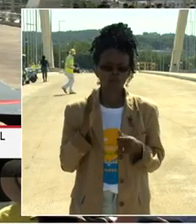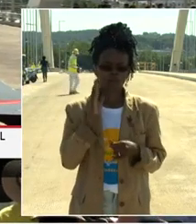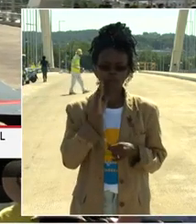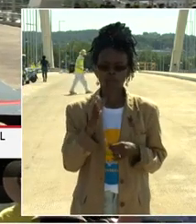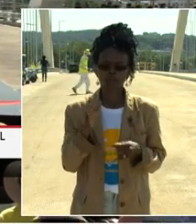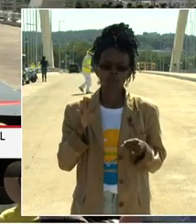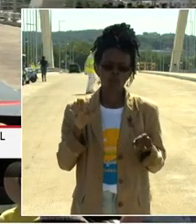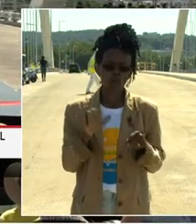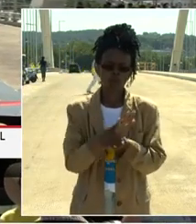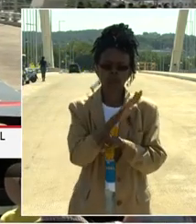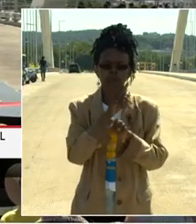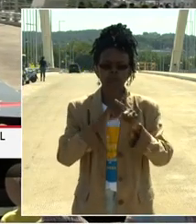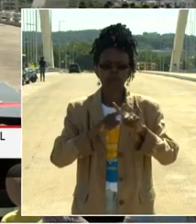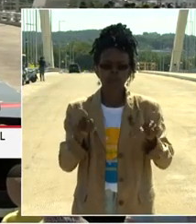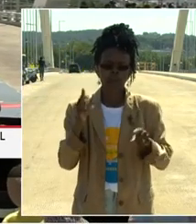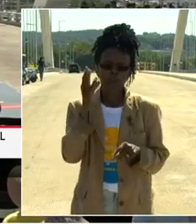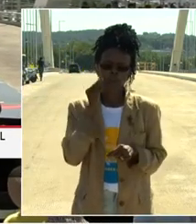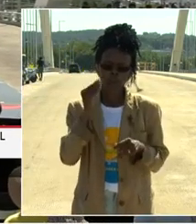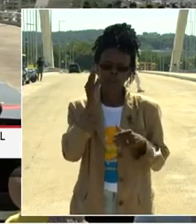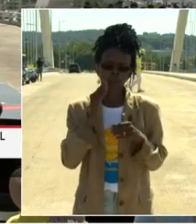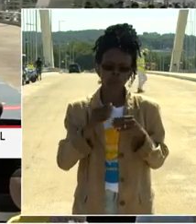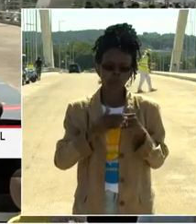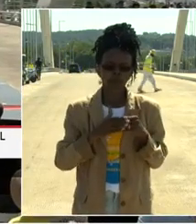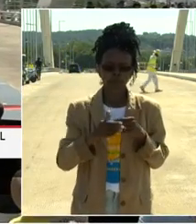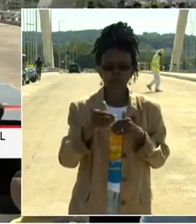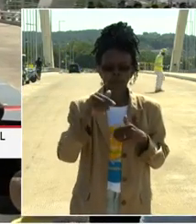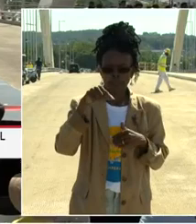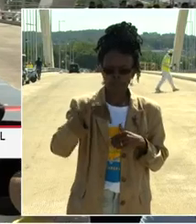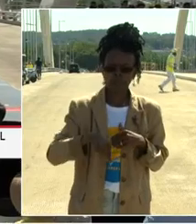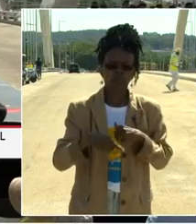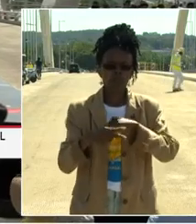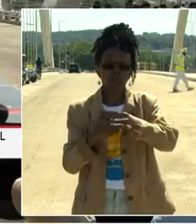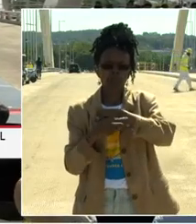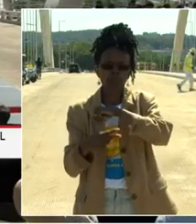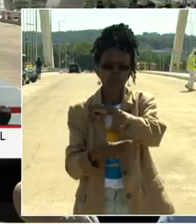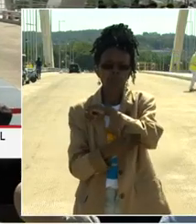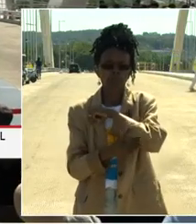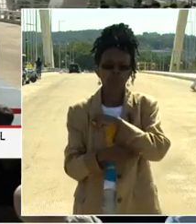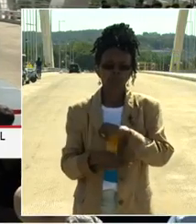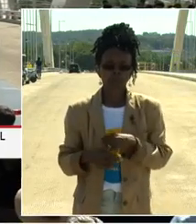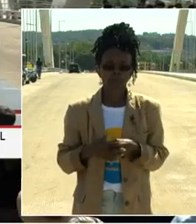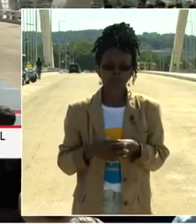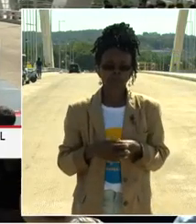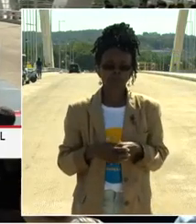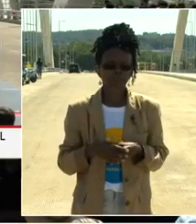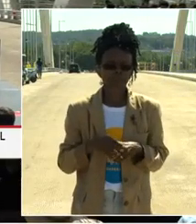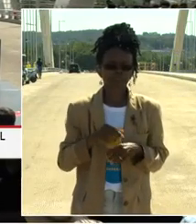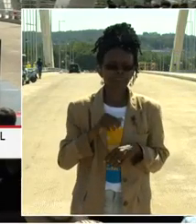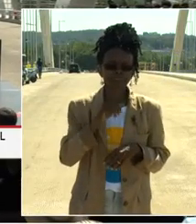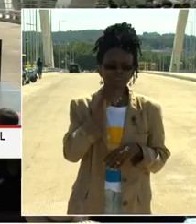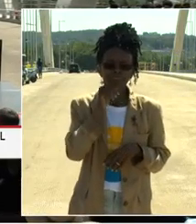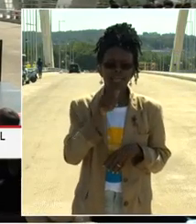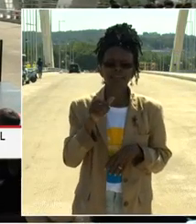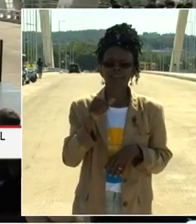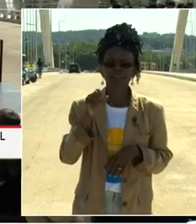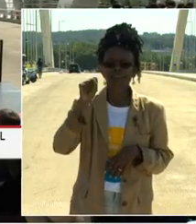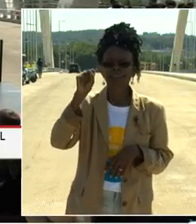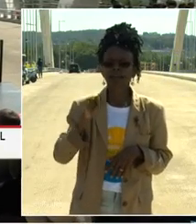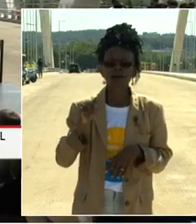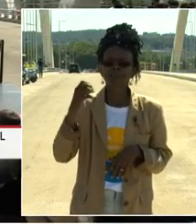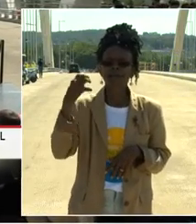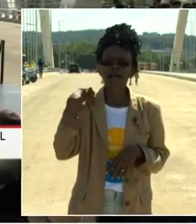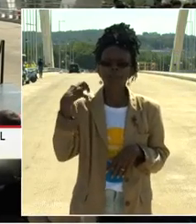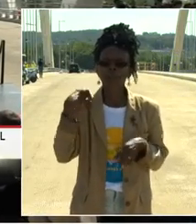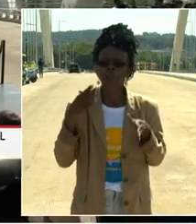different experience, and as Congresswoman Norton likes to say, we no longer say the South Capitol Street Bridge. This is the